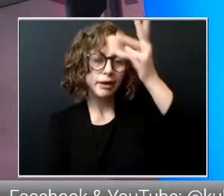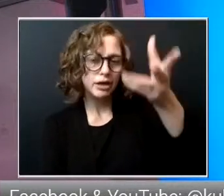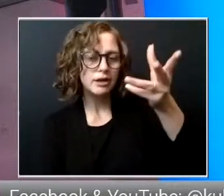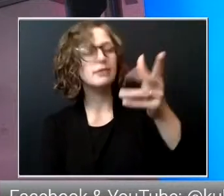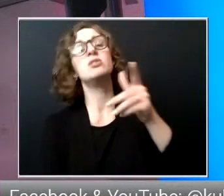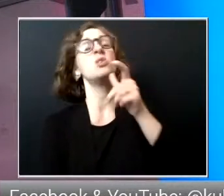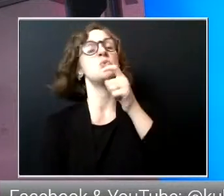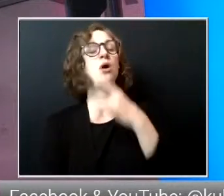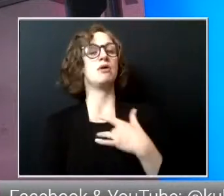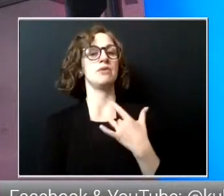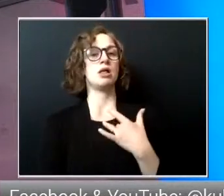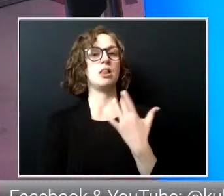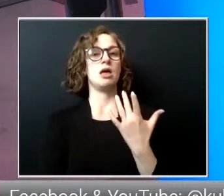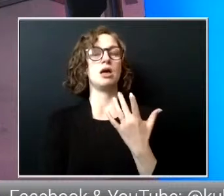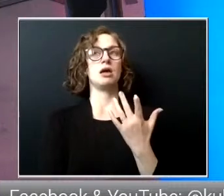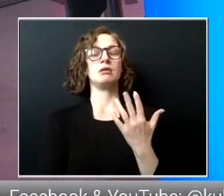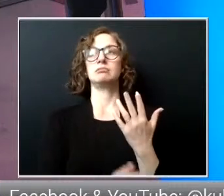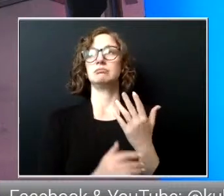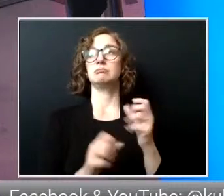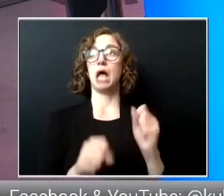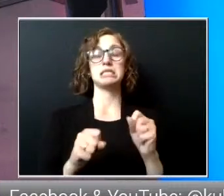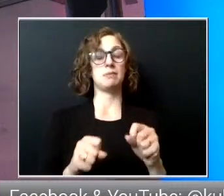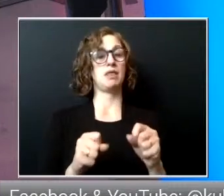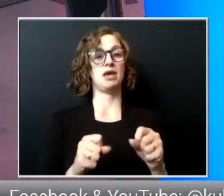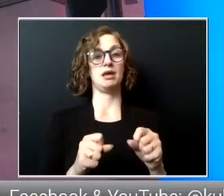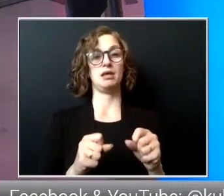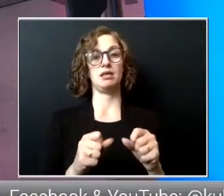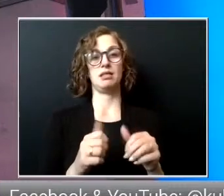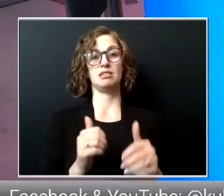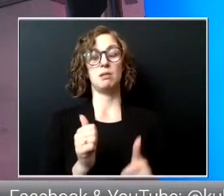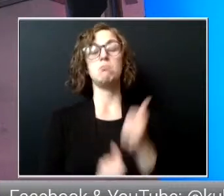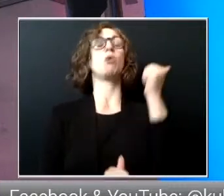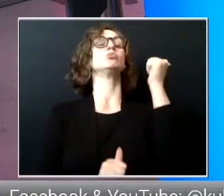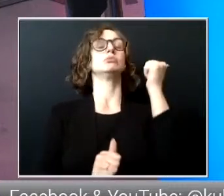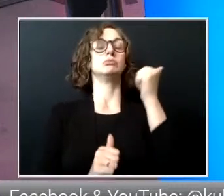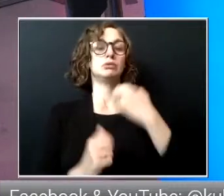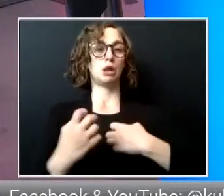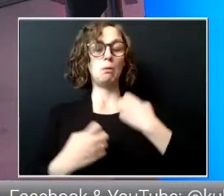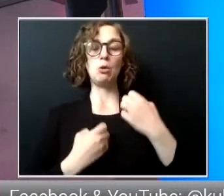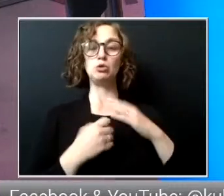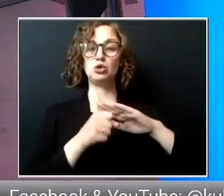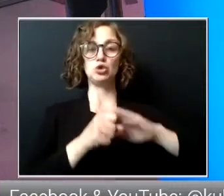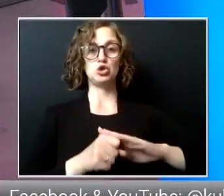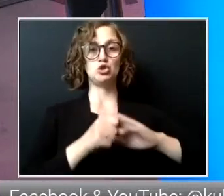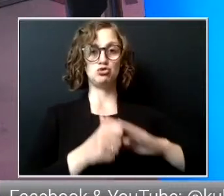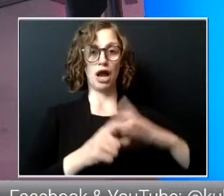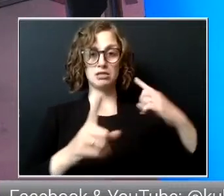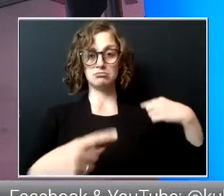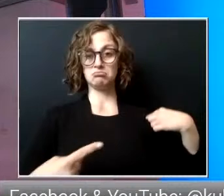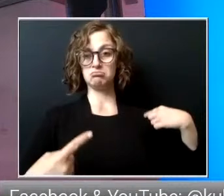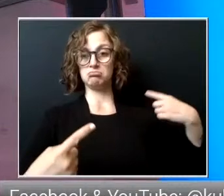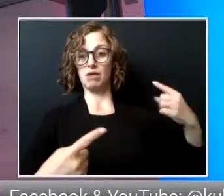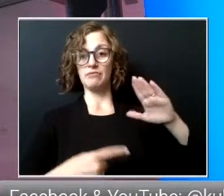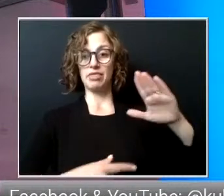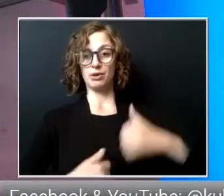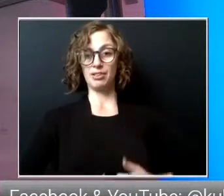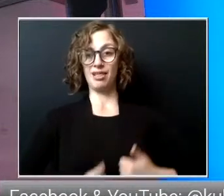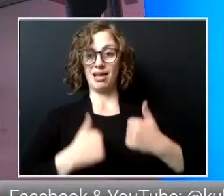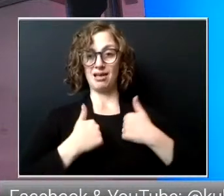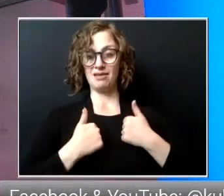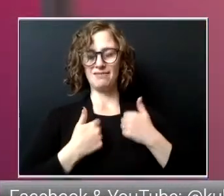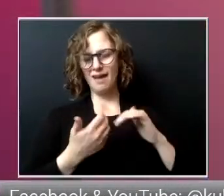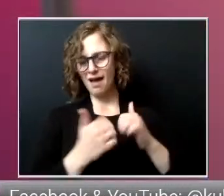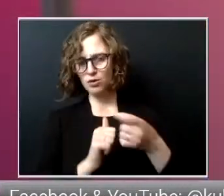the most emotional stress that they'll ever feel in their life?